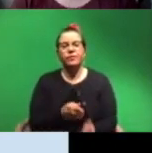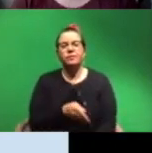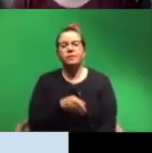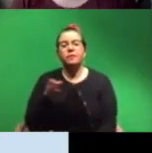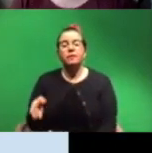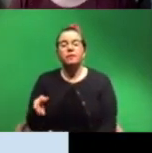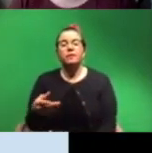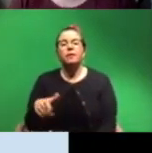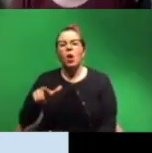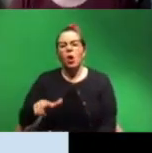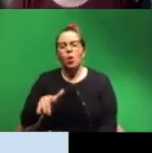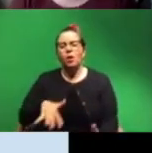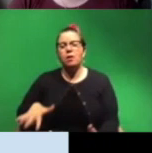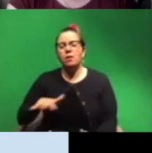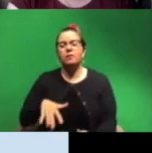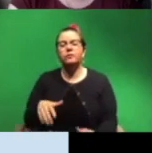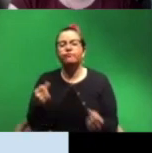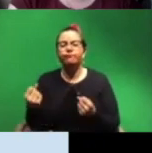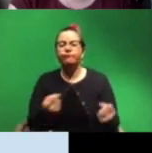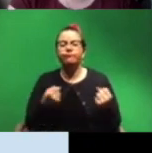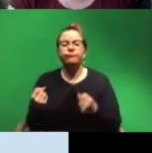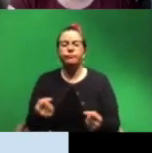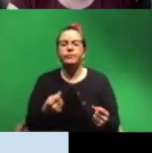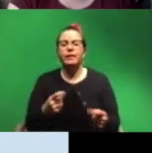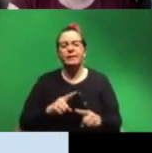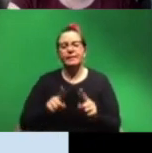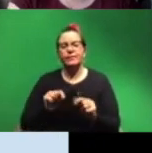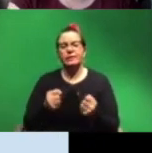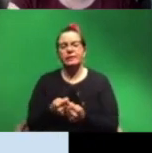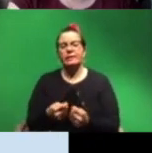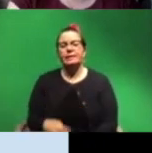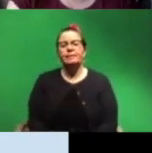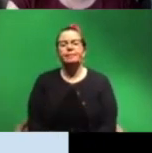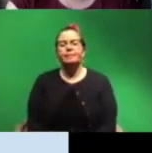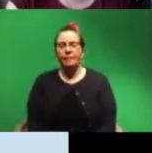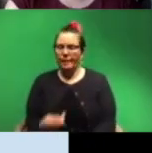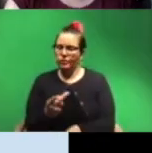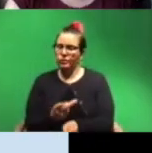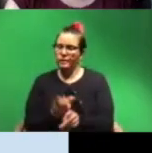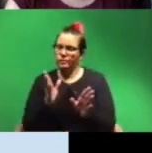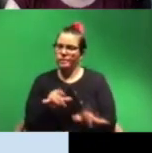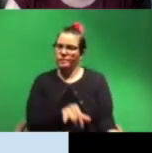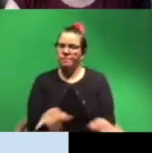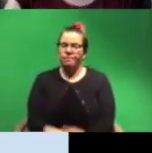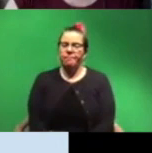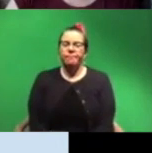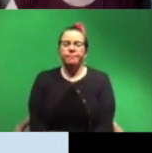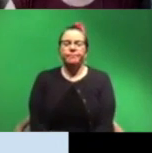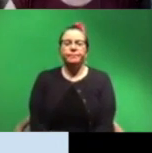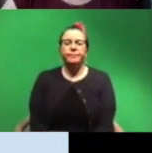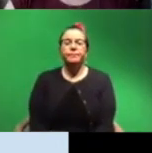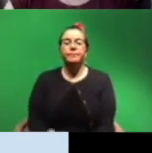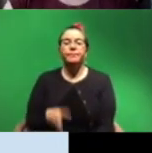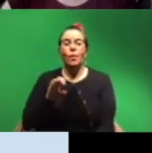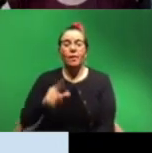lower elevations and we were just driving around, we had a different team, and they looked after us wonderfully well. The wildlife